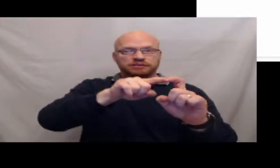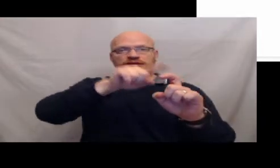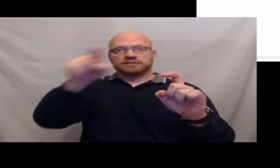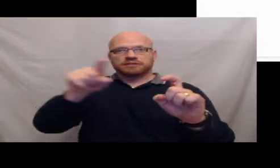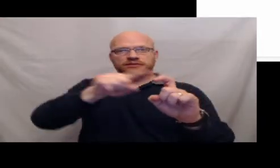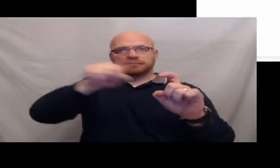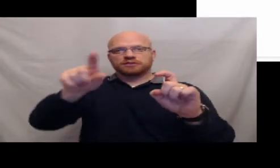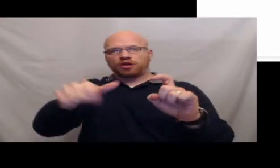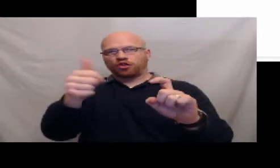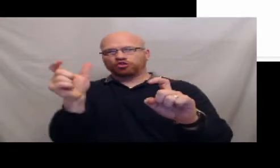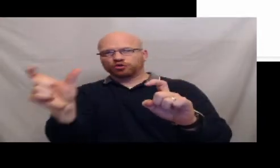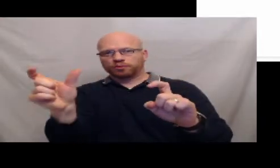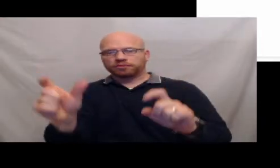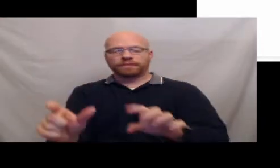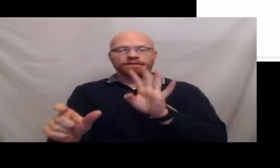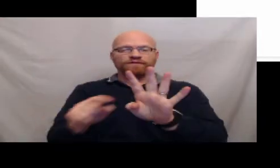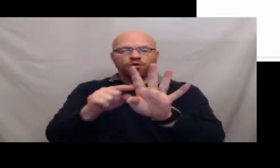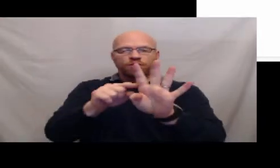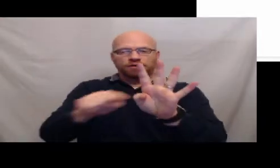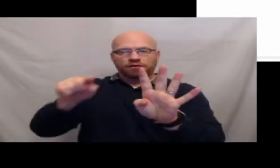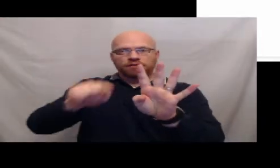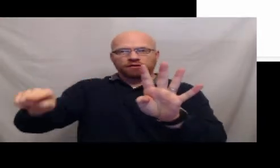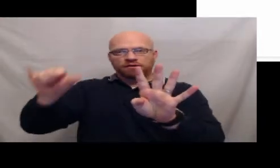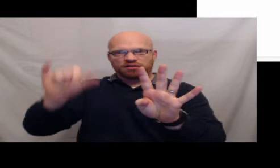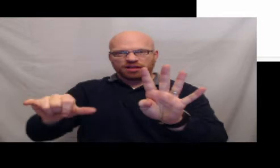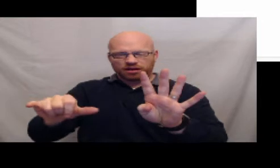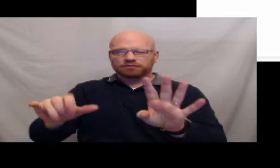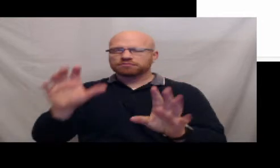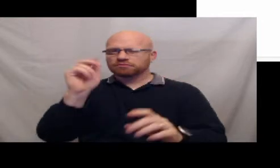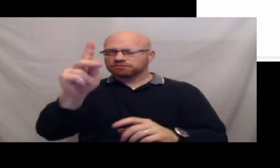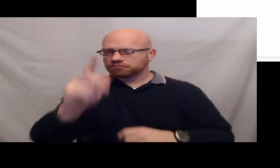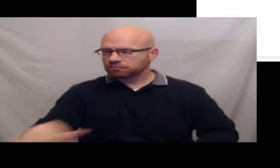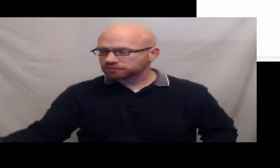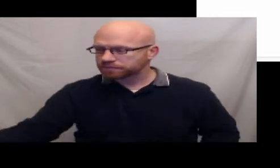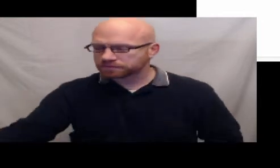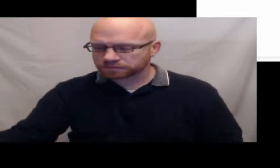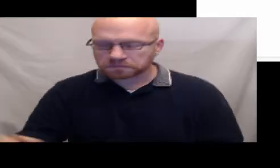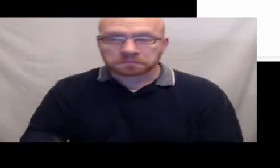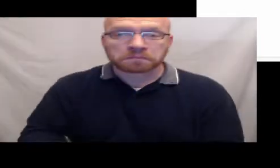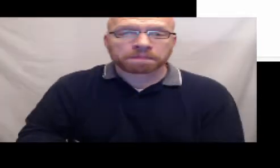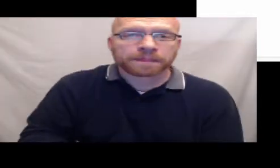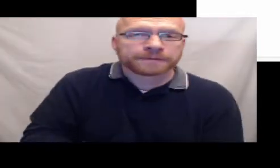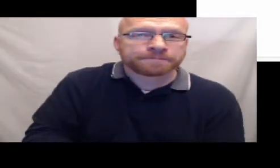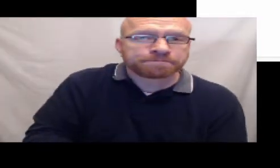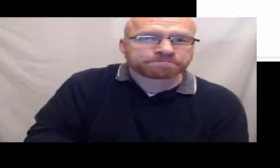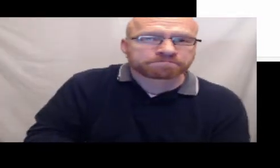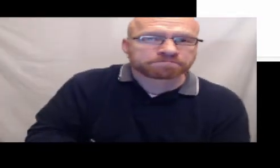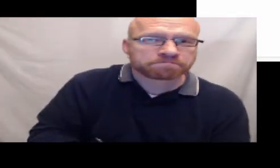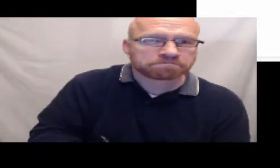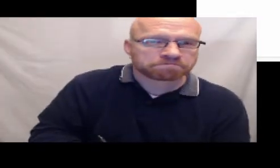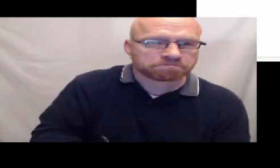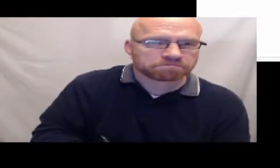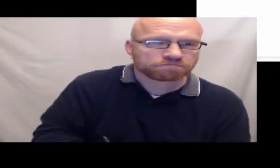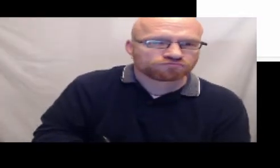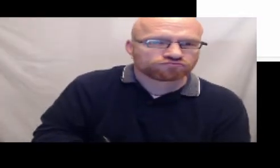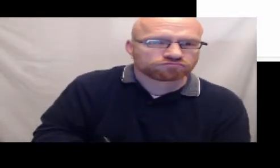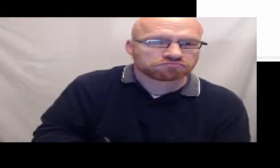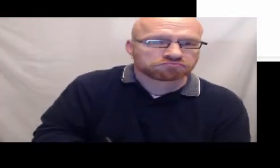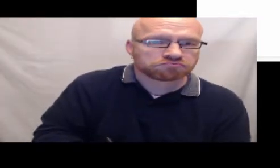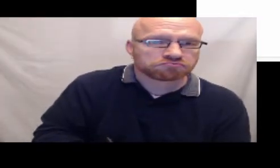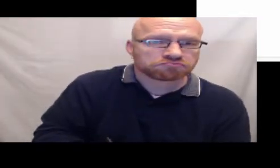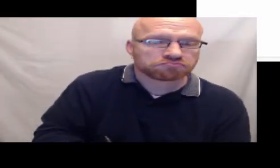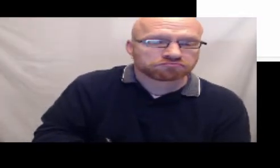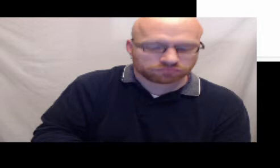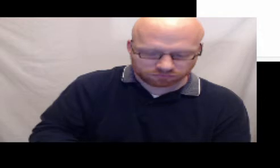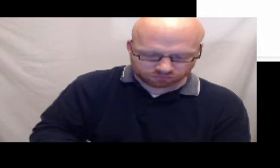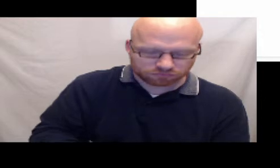one binomial over the other binomial. So we're going to multiply x across the second binomial and then 4 across the